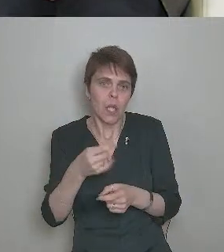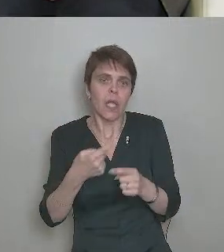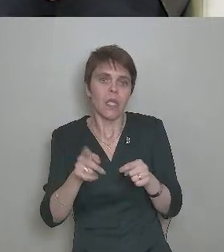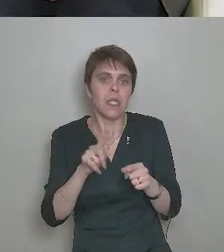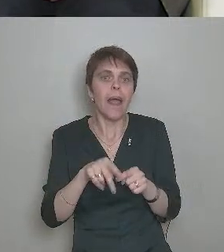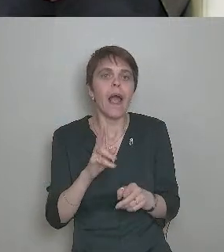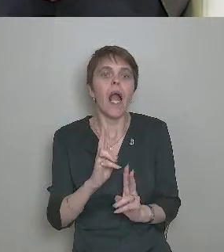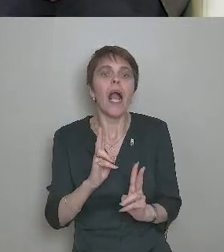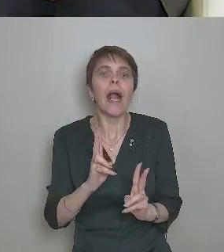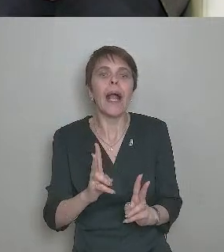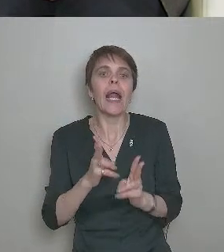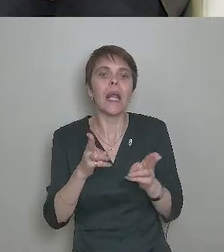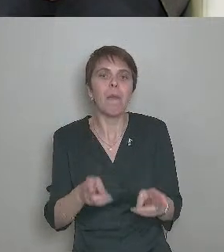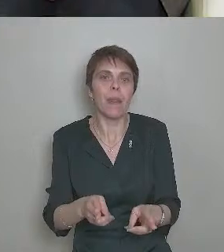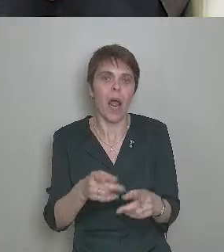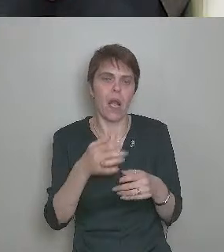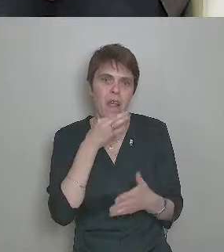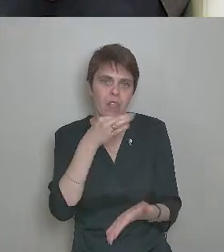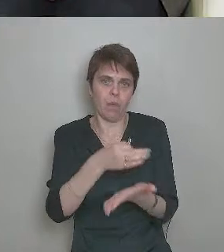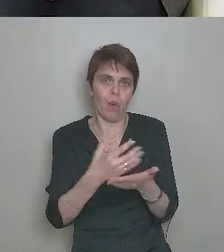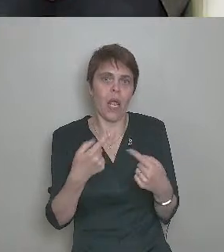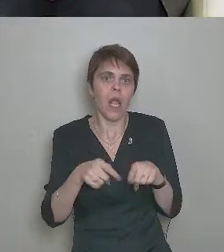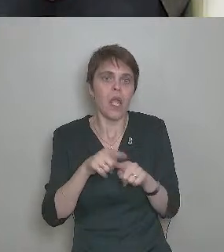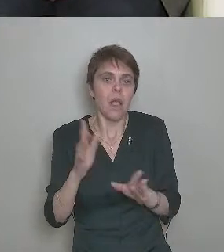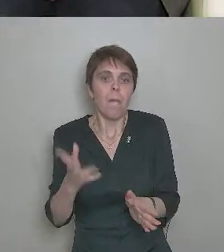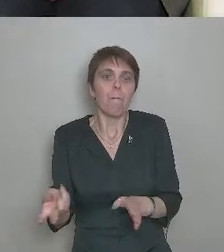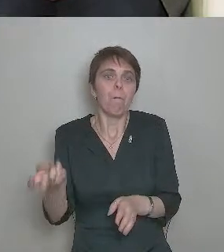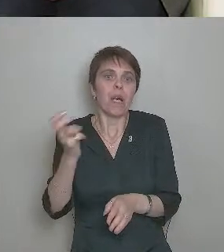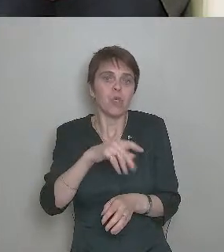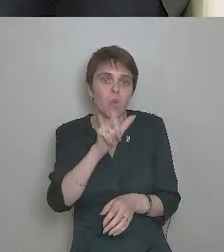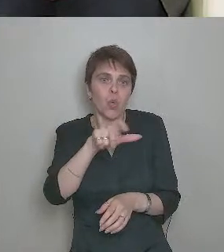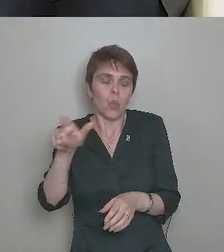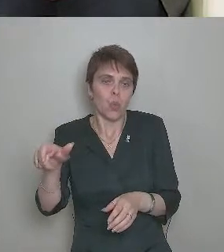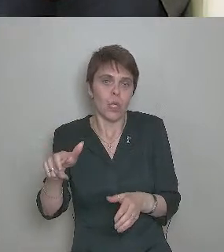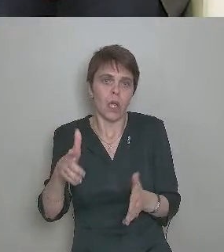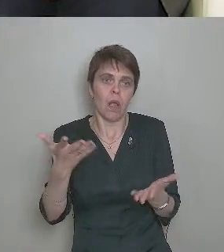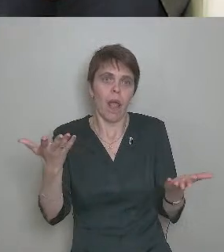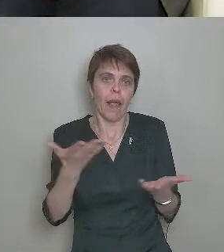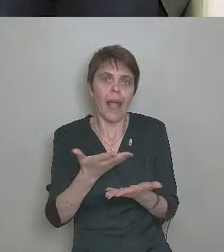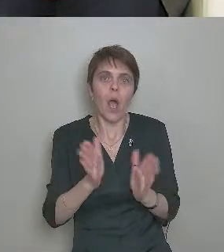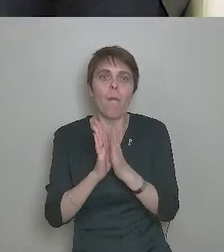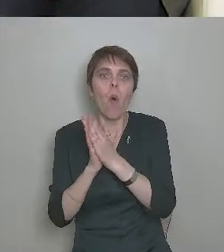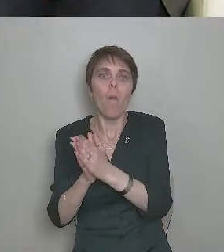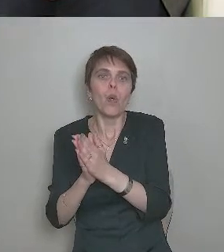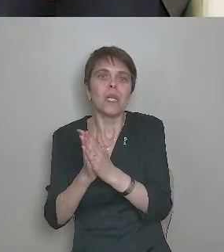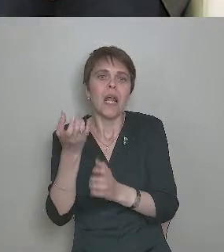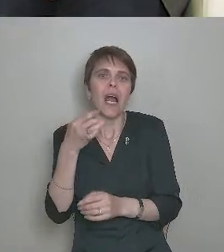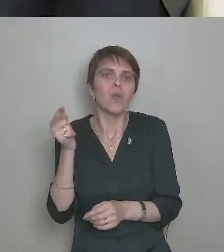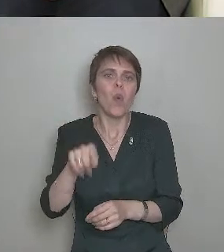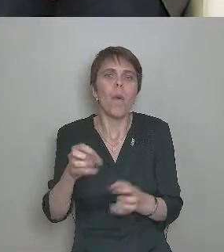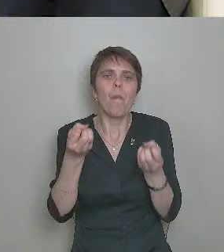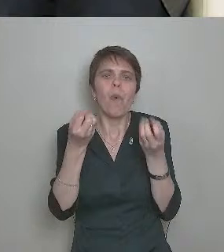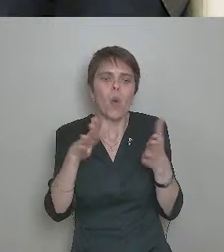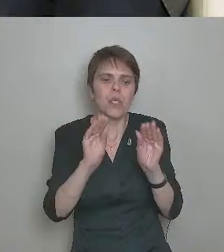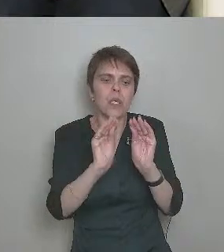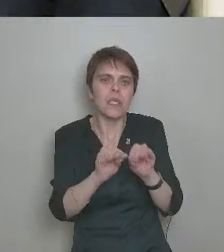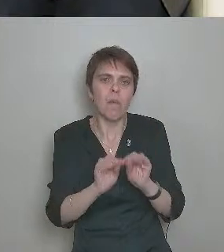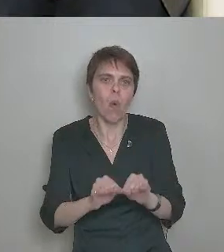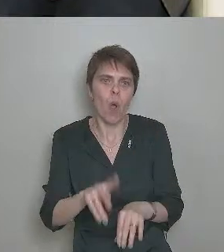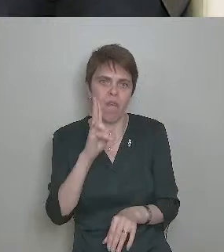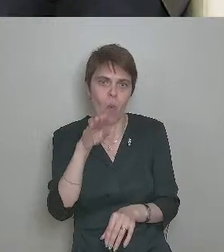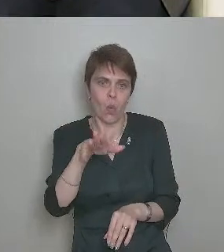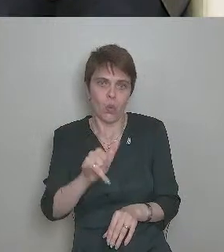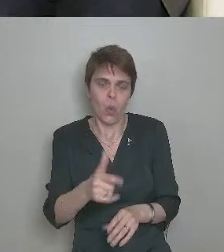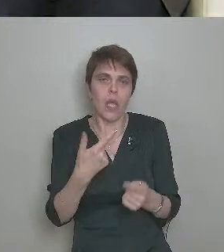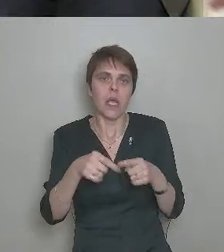asset declarations. They face criminal liability if they misstate or provide inaccurate information, or